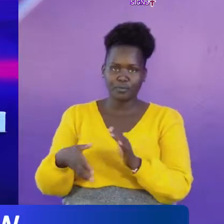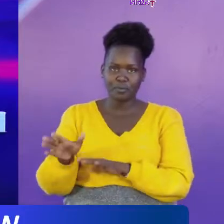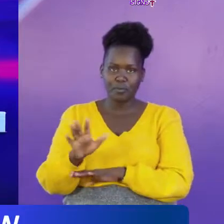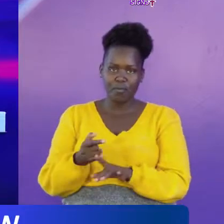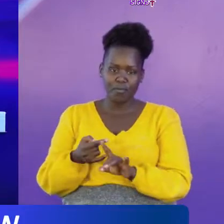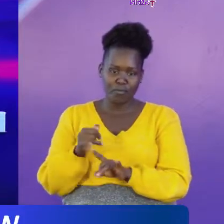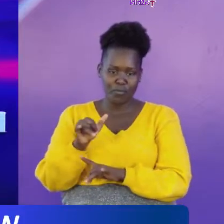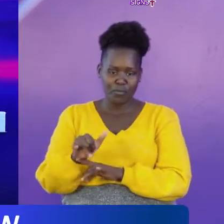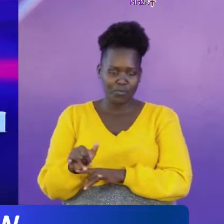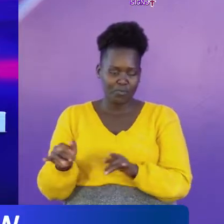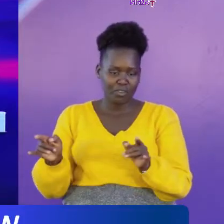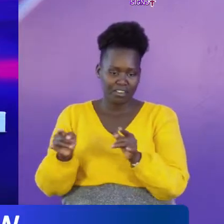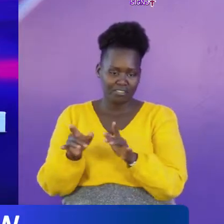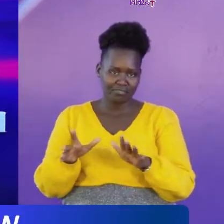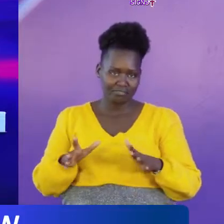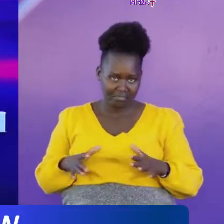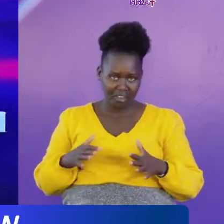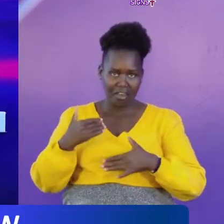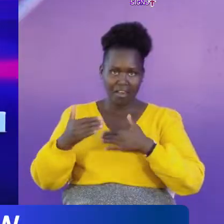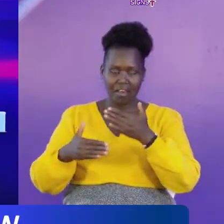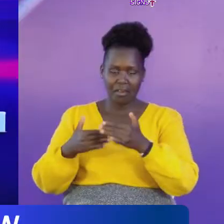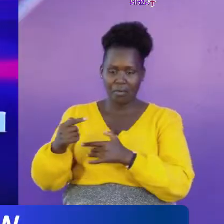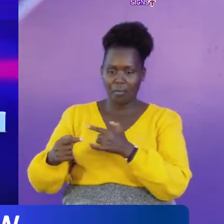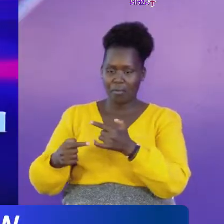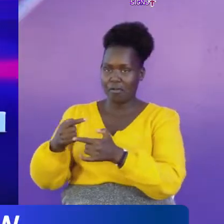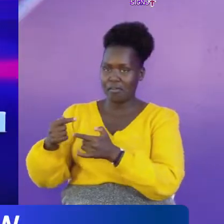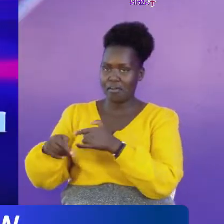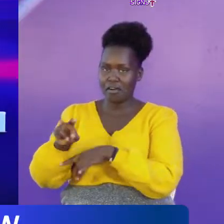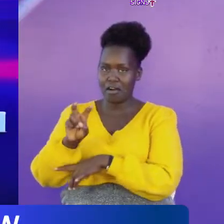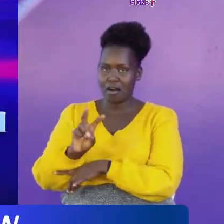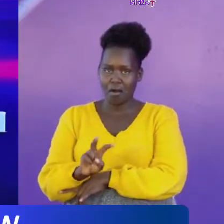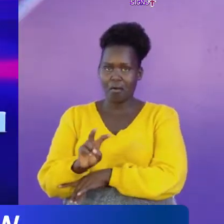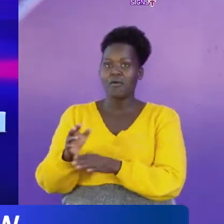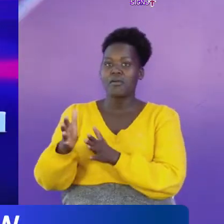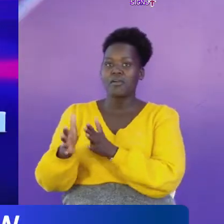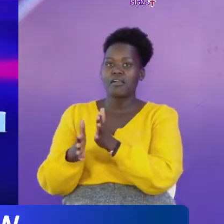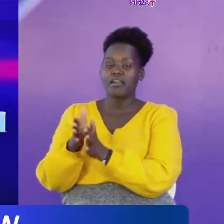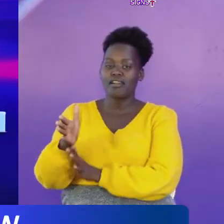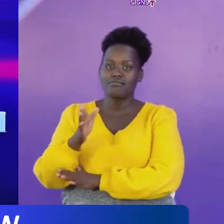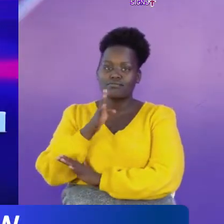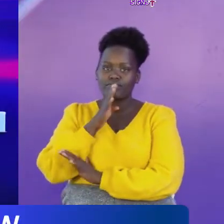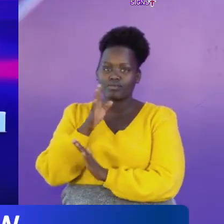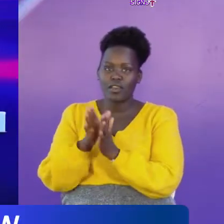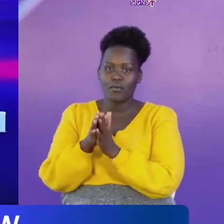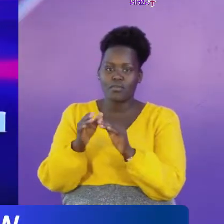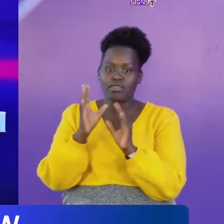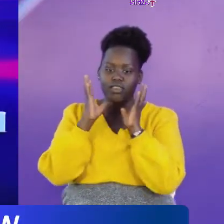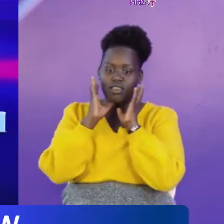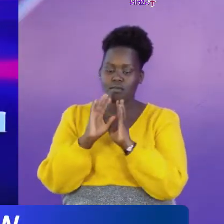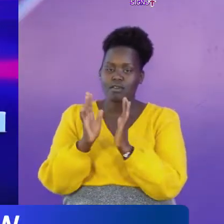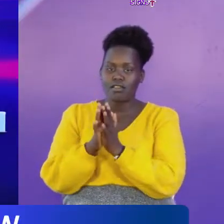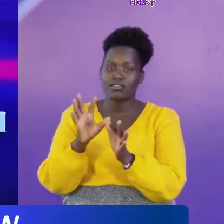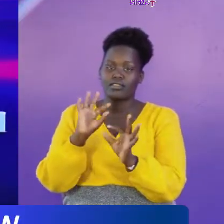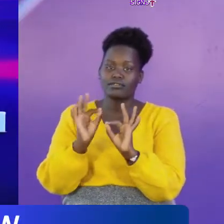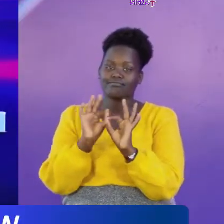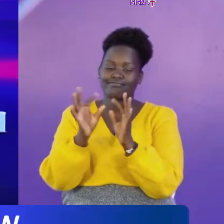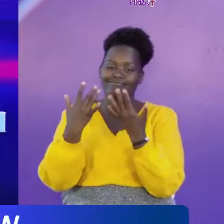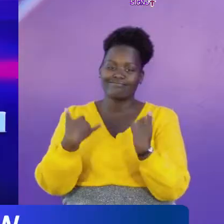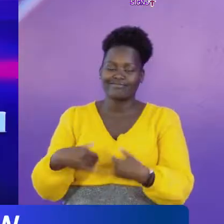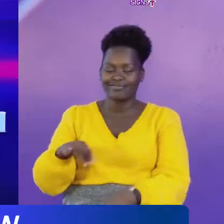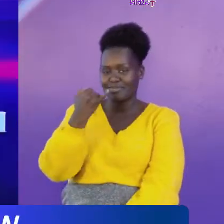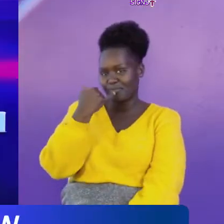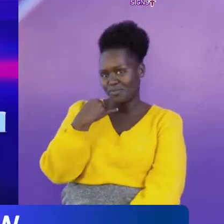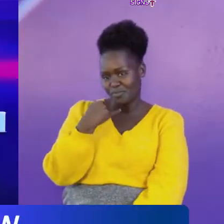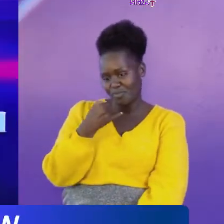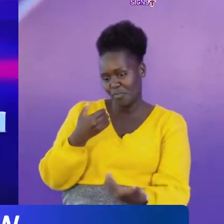Welcome back from that break. Glad you are still watching Science Breakfast with me, Alan Habert, and the sign language interpreter is Chebe Watt. In